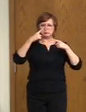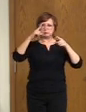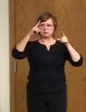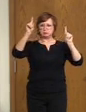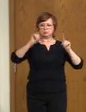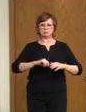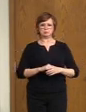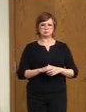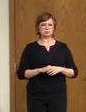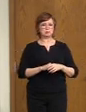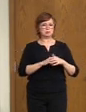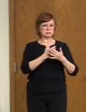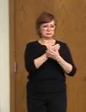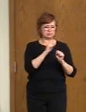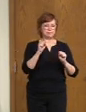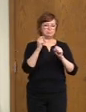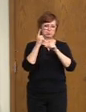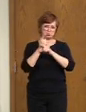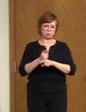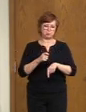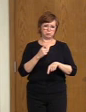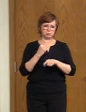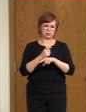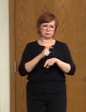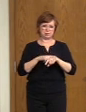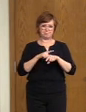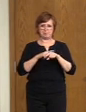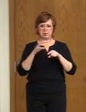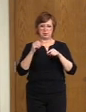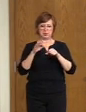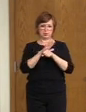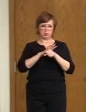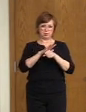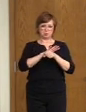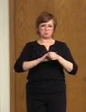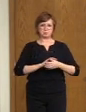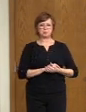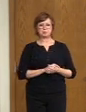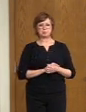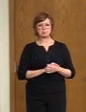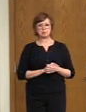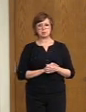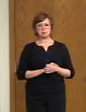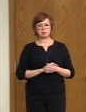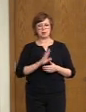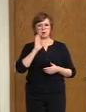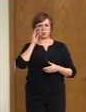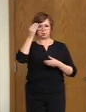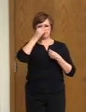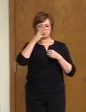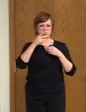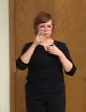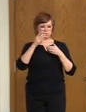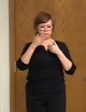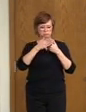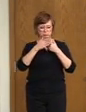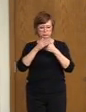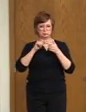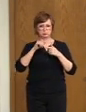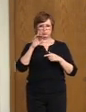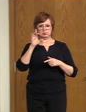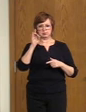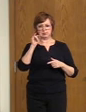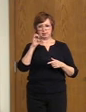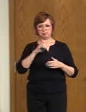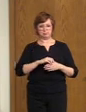fashion throughout Saskatchewan, and we'll be providing updates as that moves forward. But I'll maybe defer to